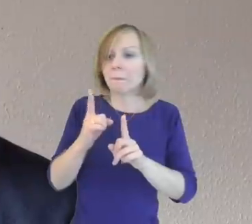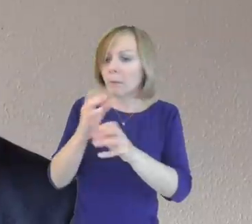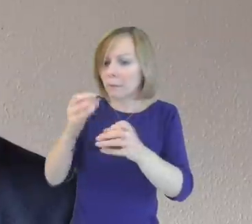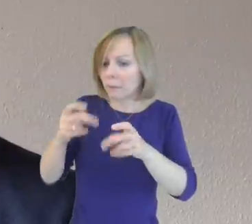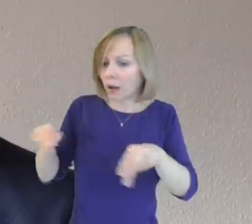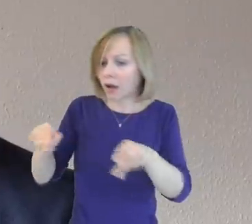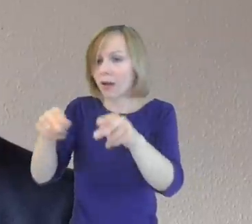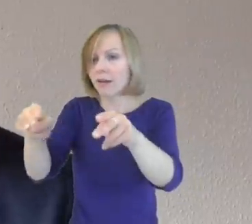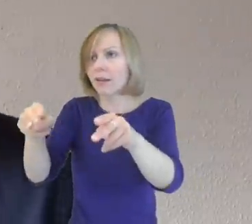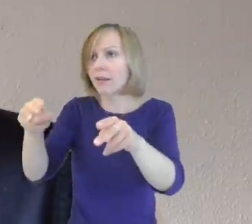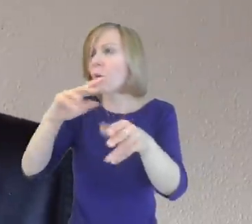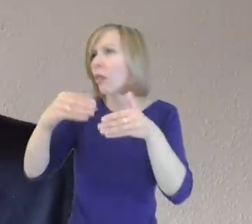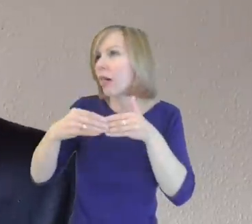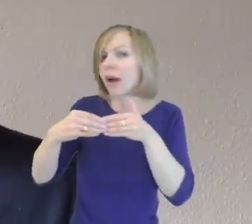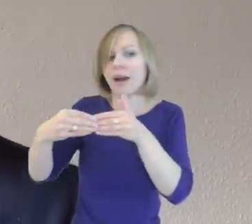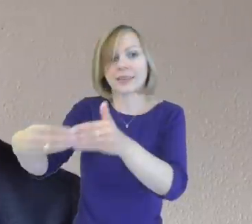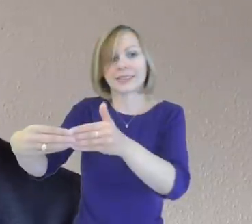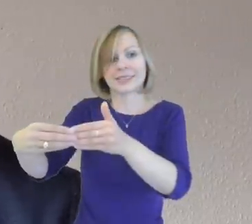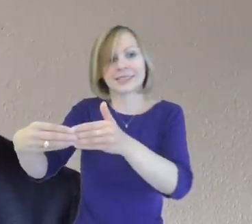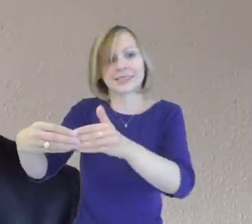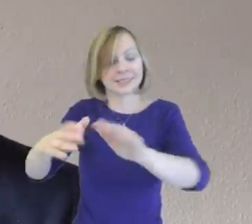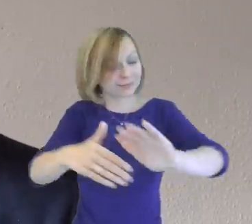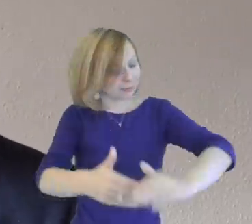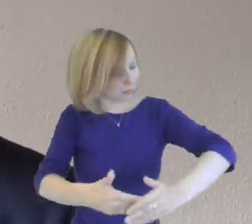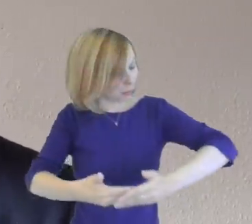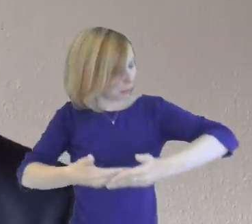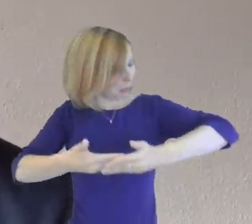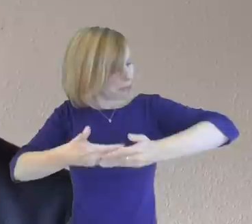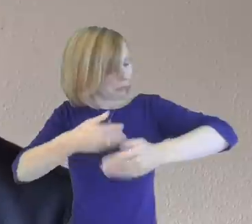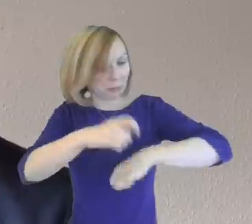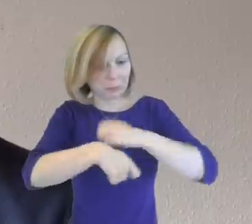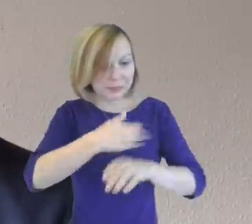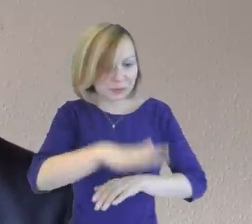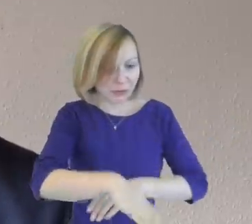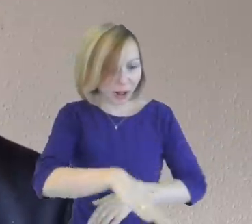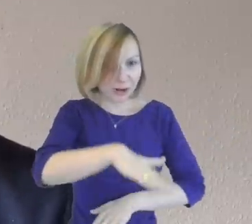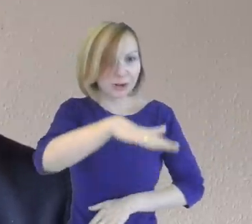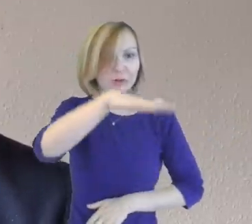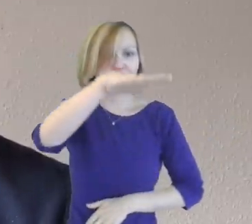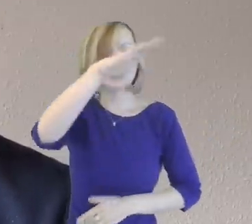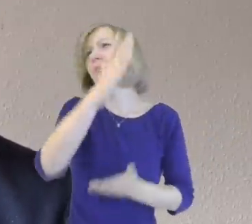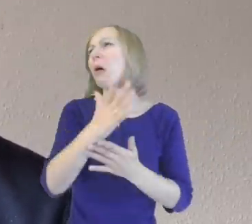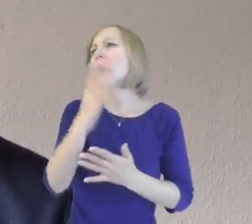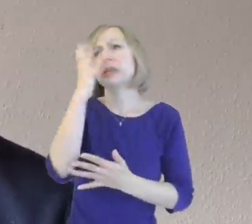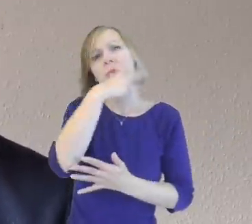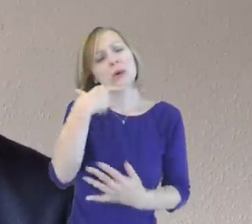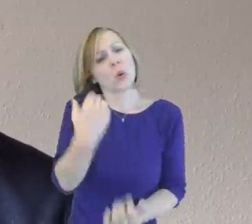peace." And the child grew and waxed strong in spirit, and was in the deserts till the day of